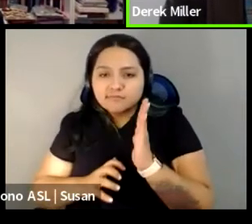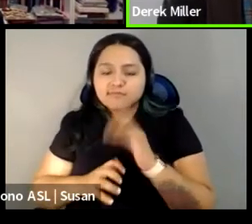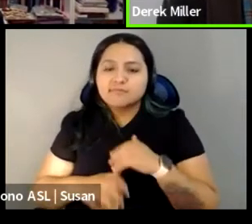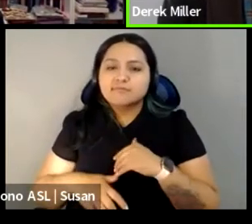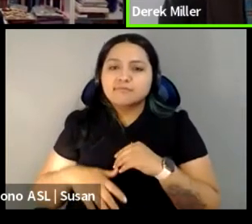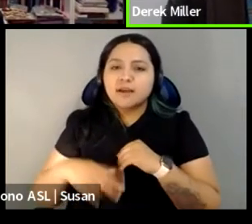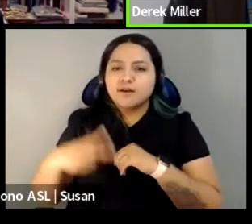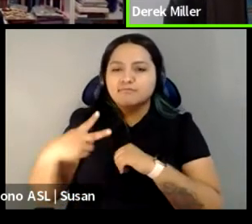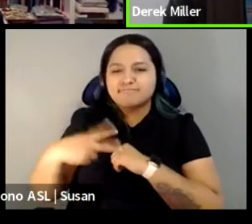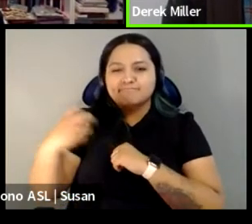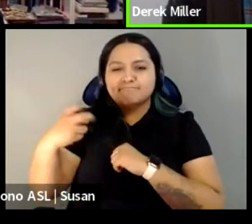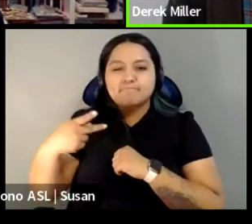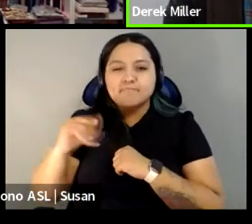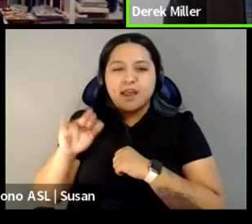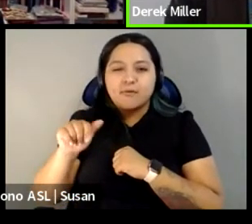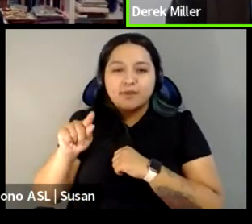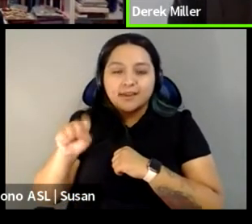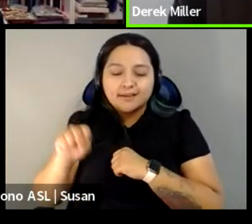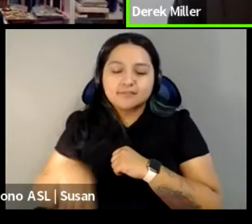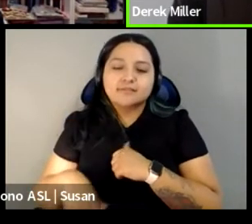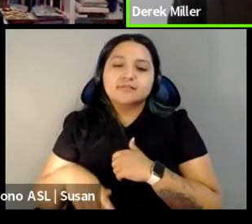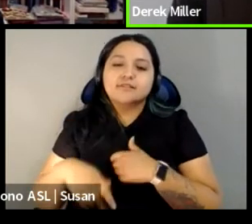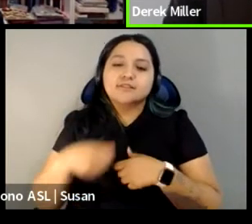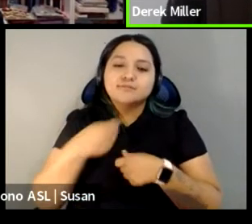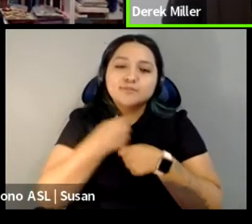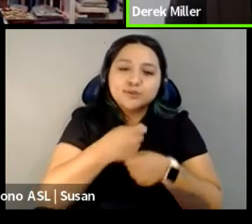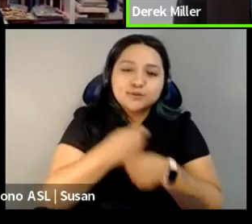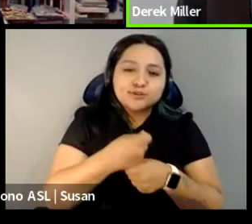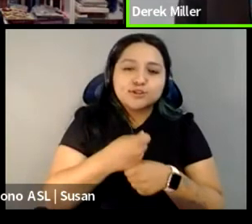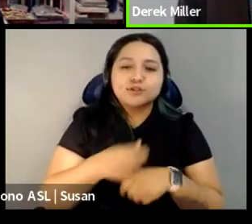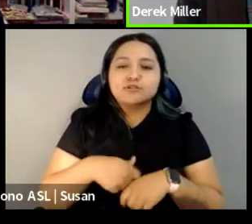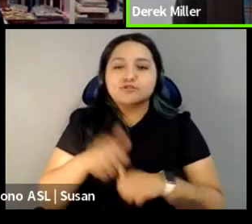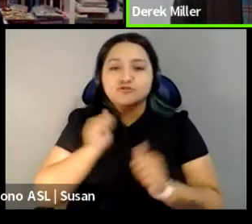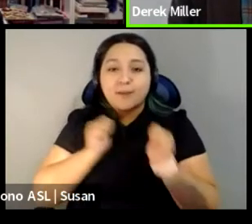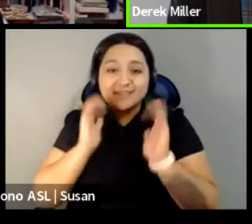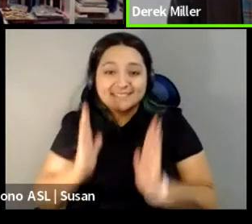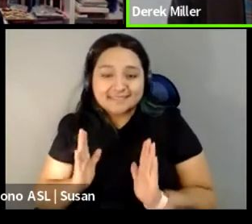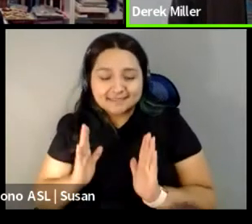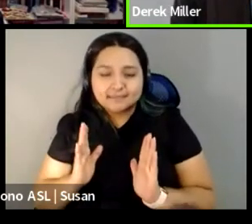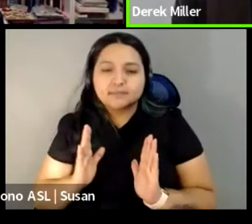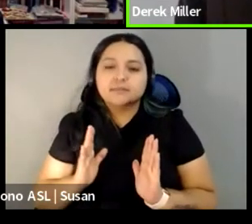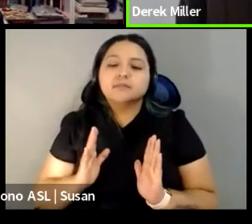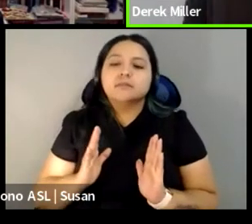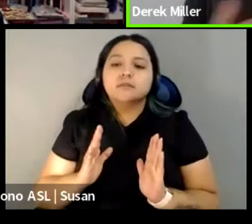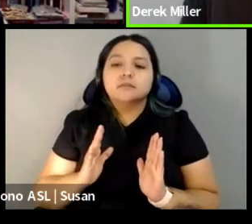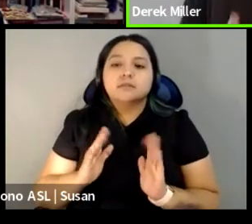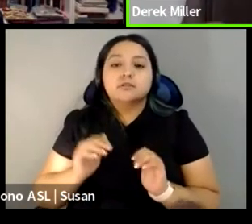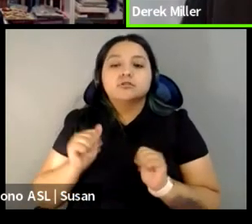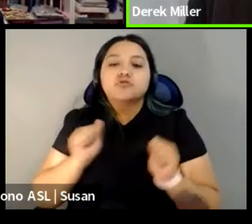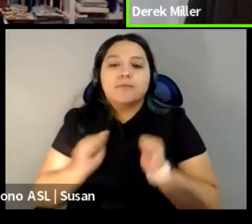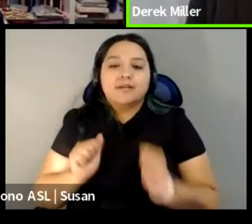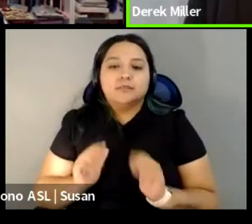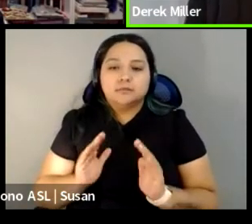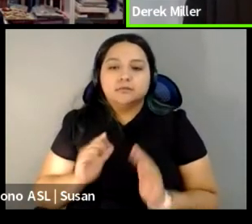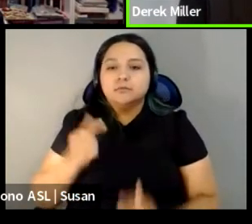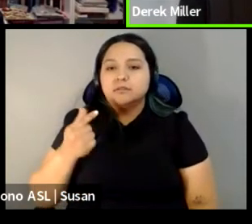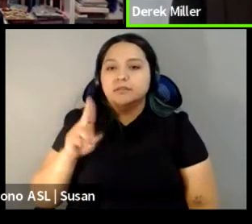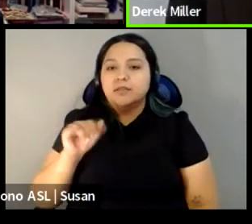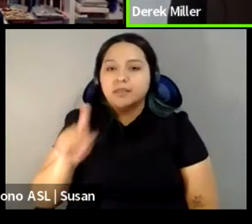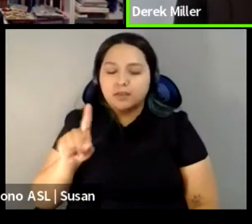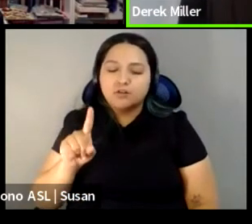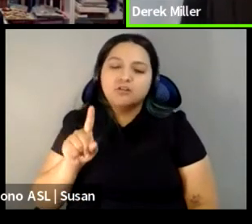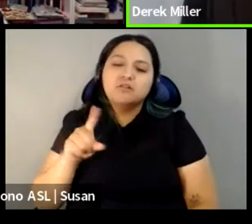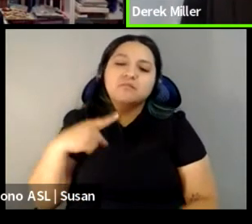about producers, dramatists and their associations, especially the Dramatists Guild. And along the way, of course, we see a fair